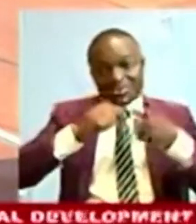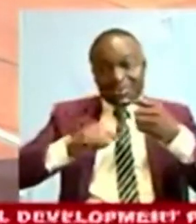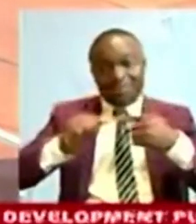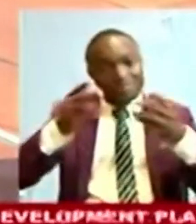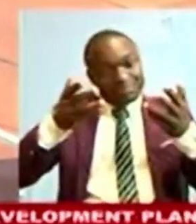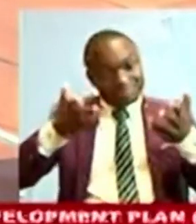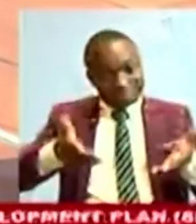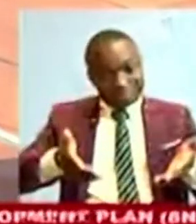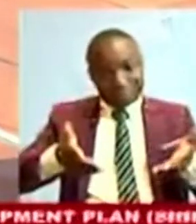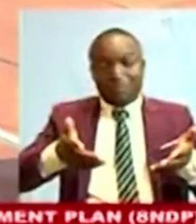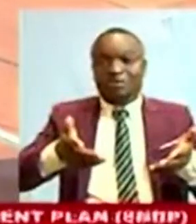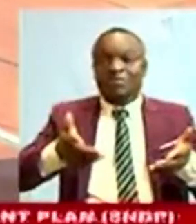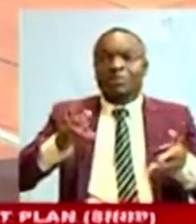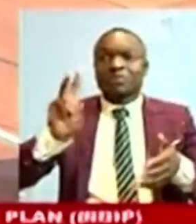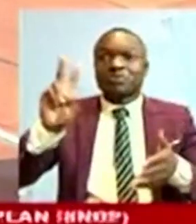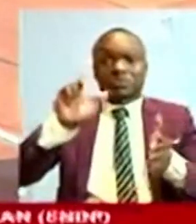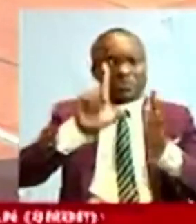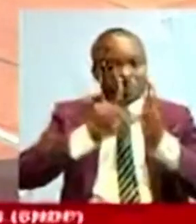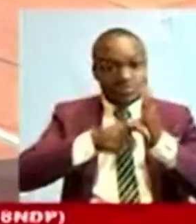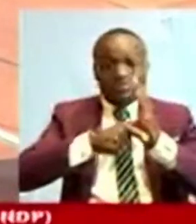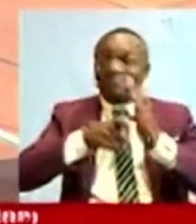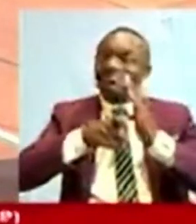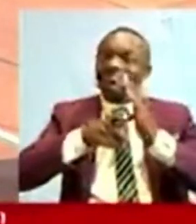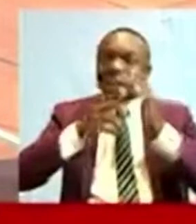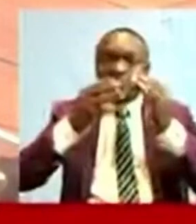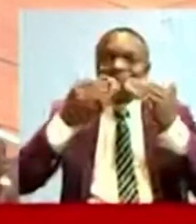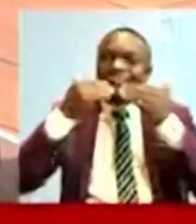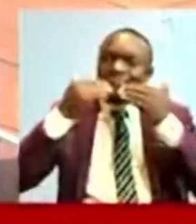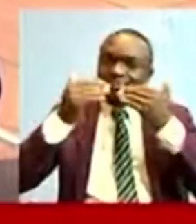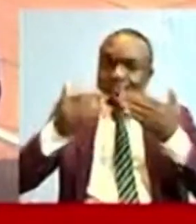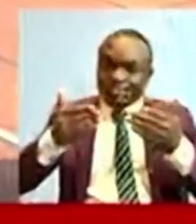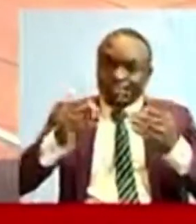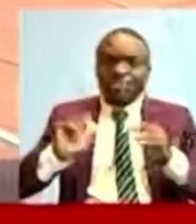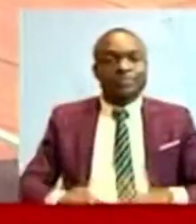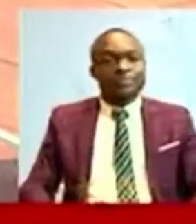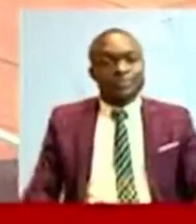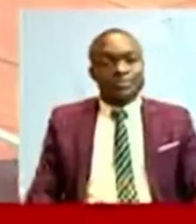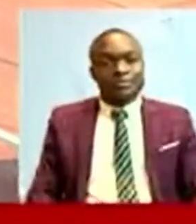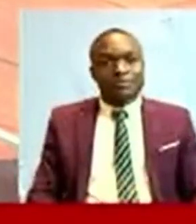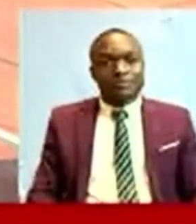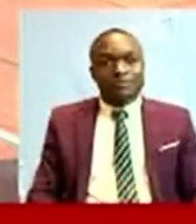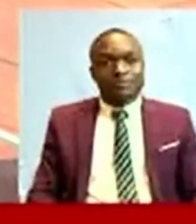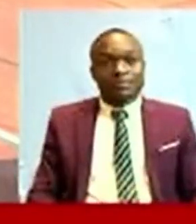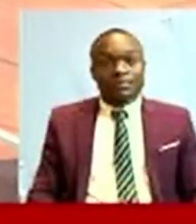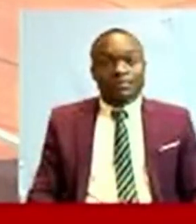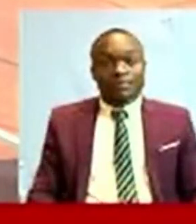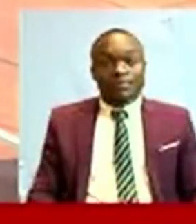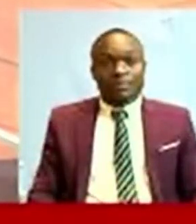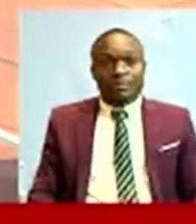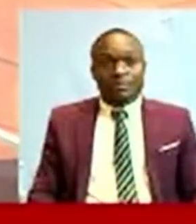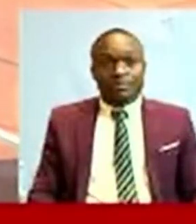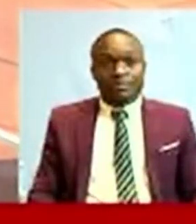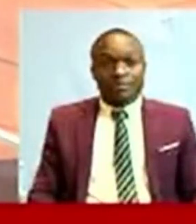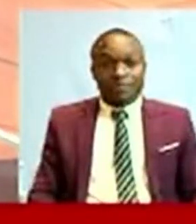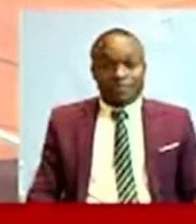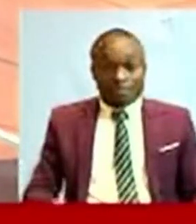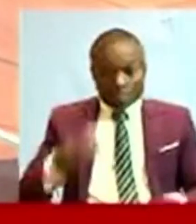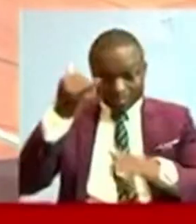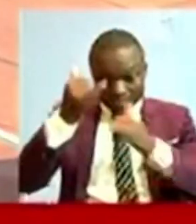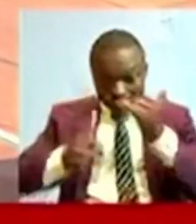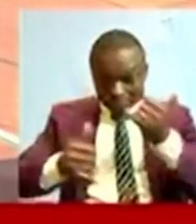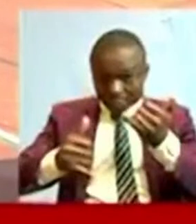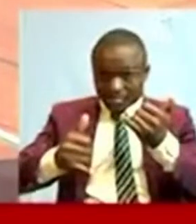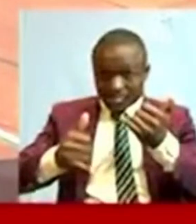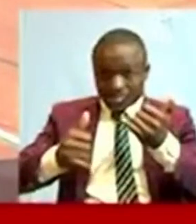more than 2 hours. We appreciate. In terms of the provisions of the immunity, also ND in terms of